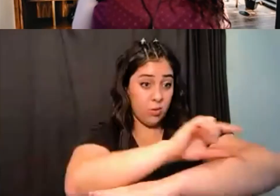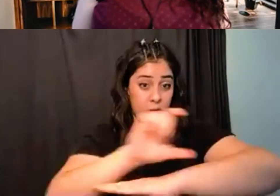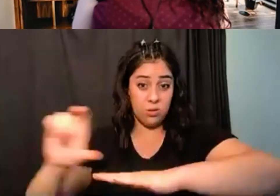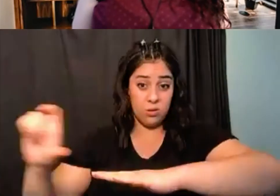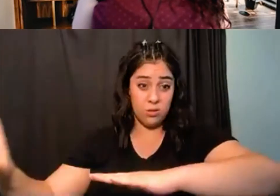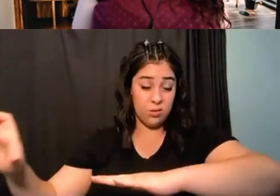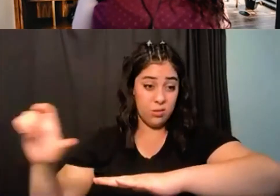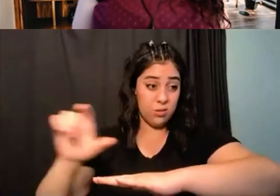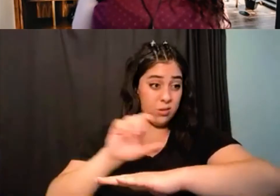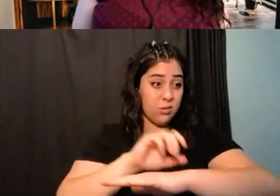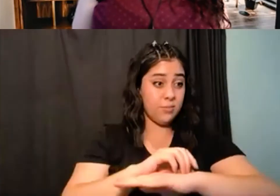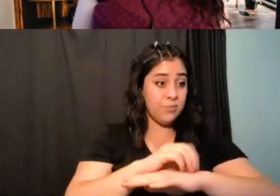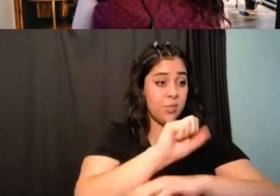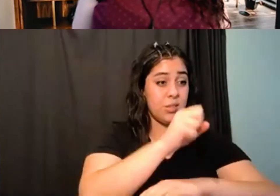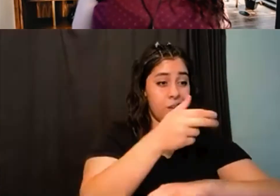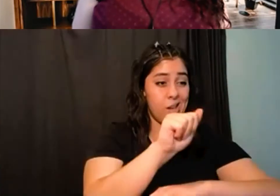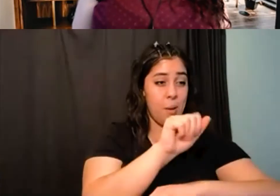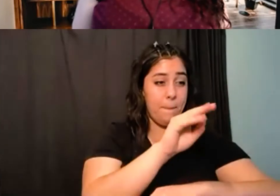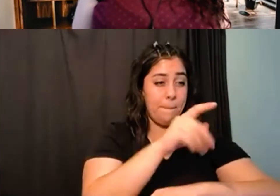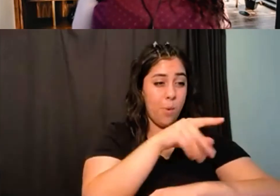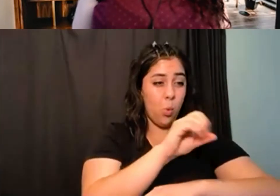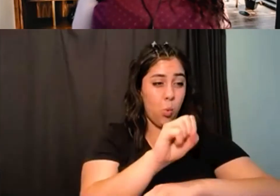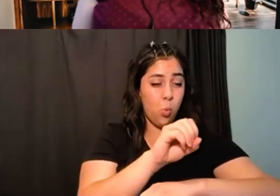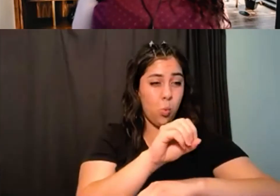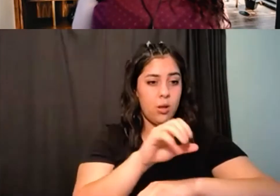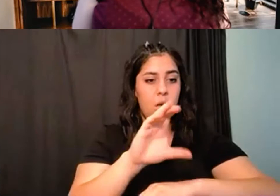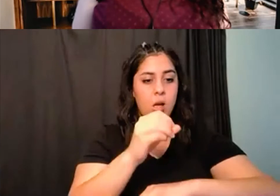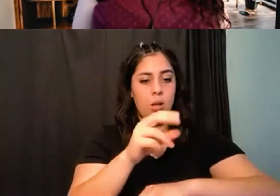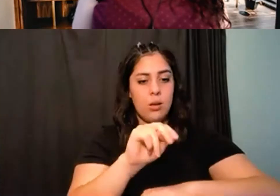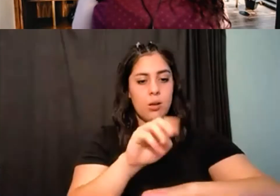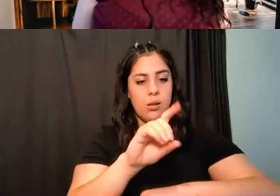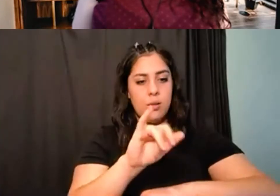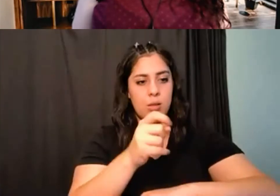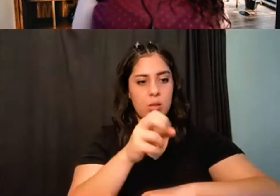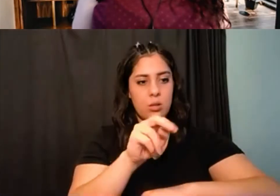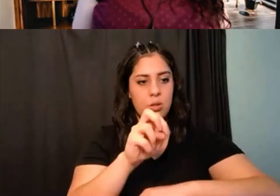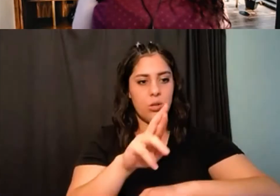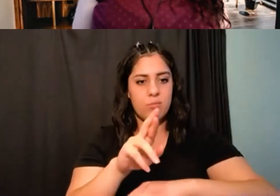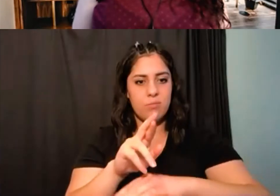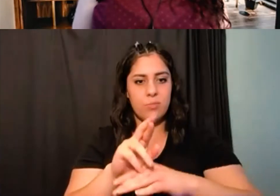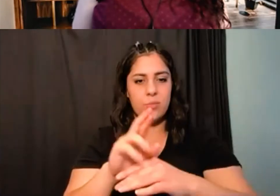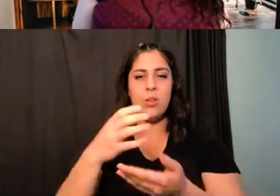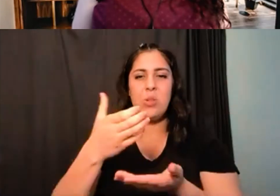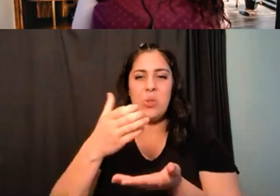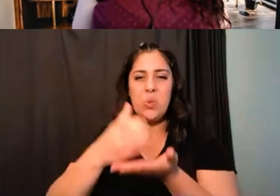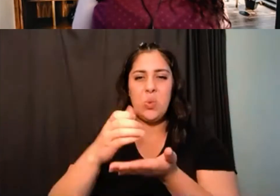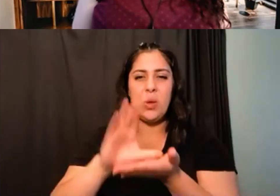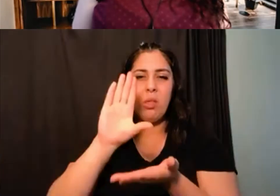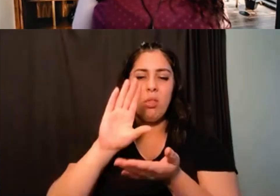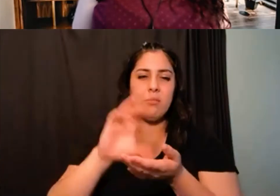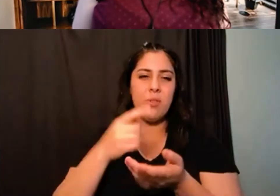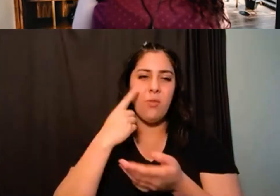of shampoo, a tub of leave-in conditioner, a tub of Slim Fast, a tub of Herbalife,